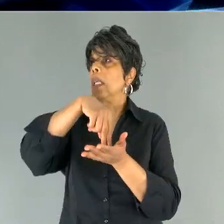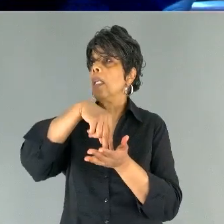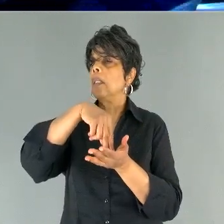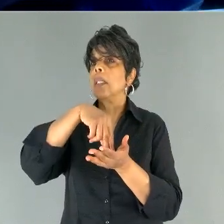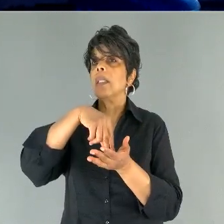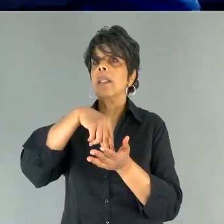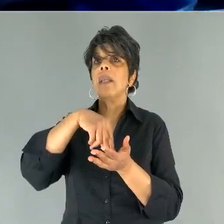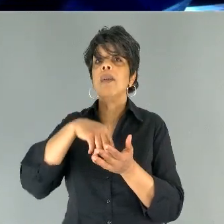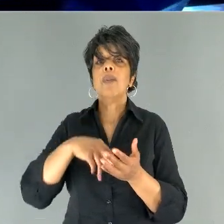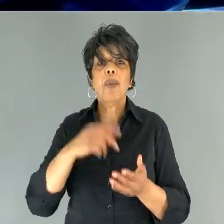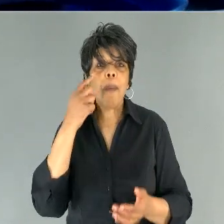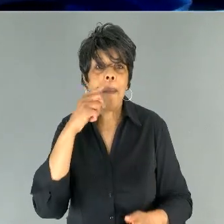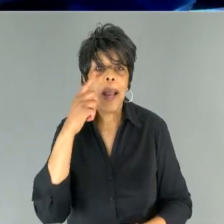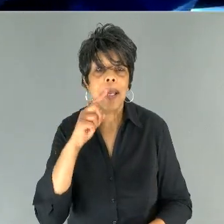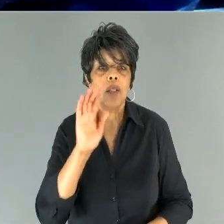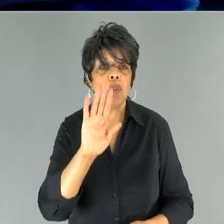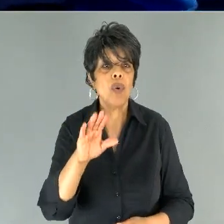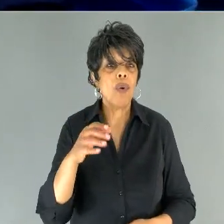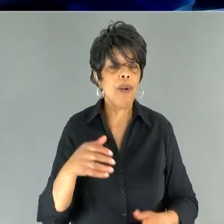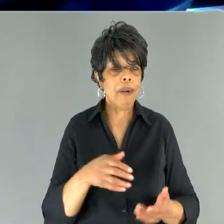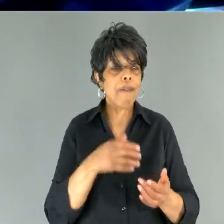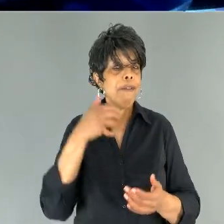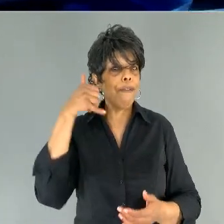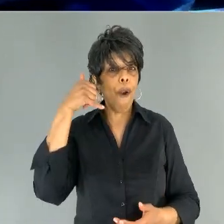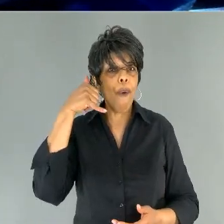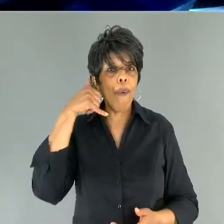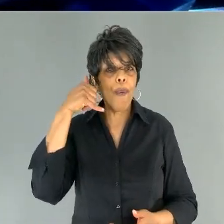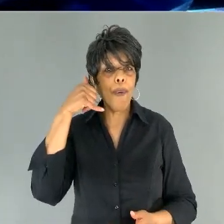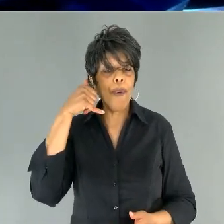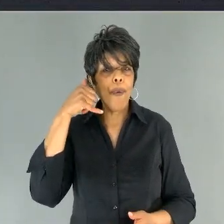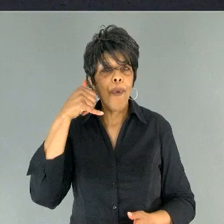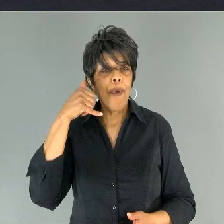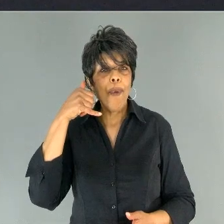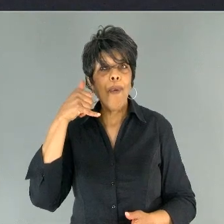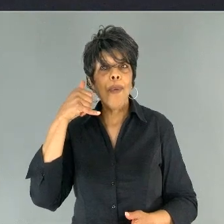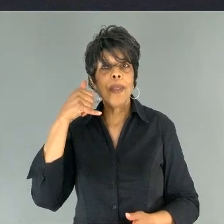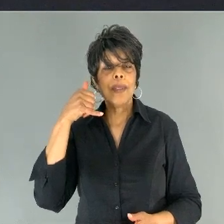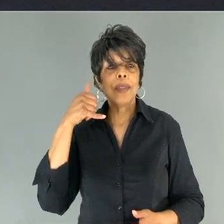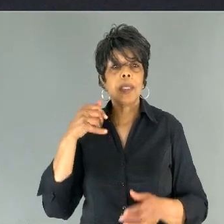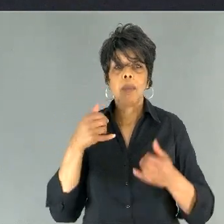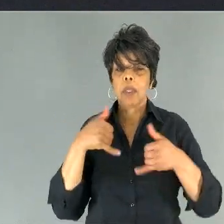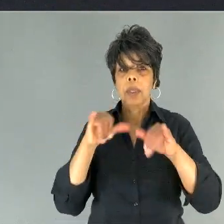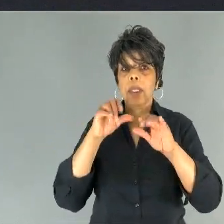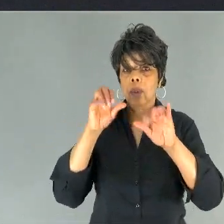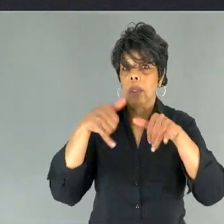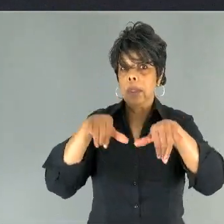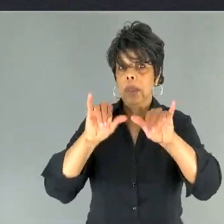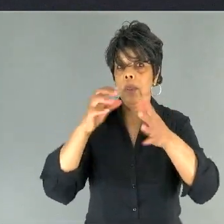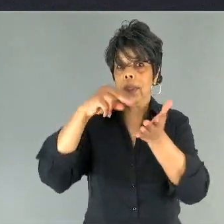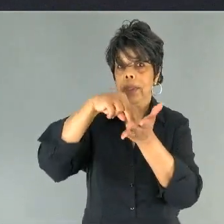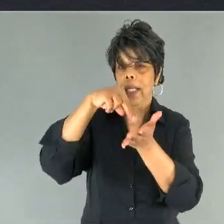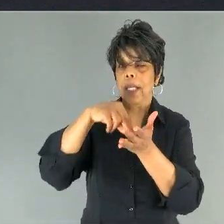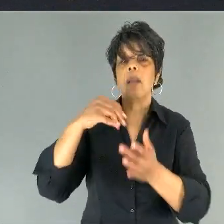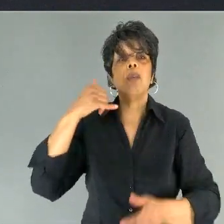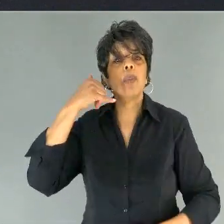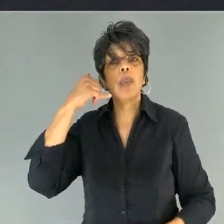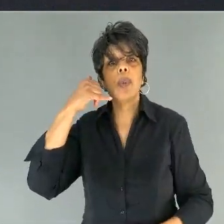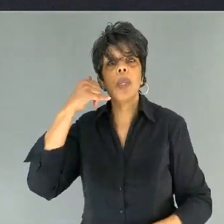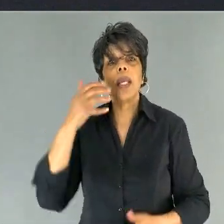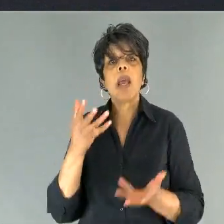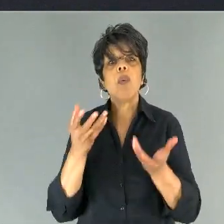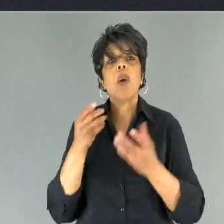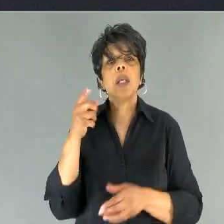has a phone. You're like, Pastor, I want me to pull out your phone, remain standing, pull out your phone, and I want you to